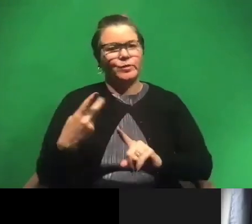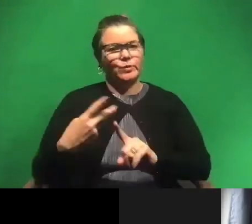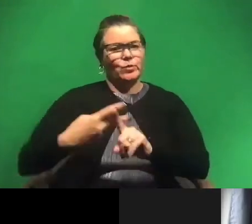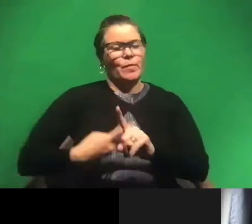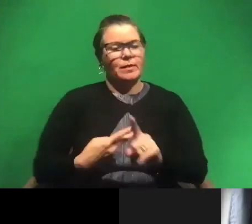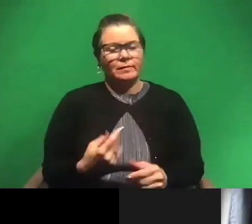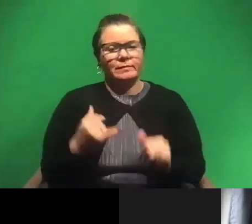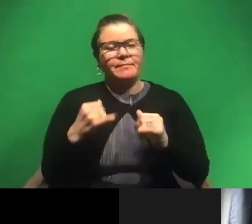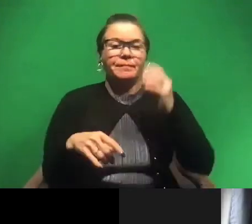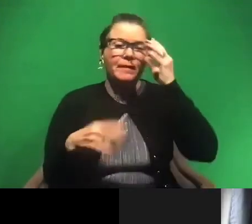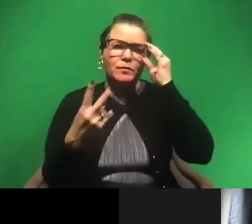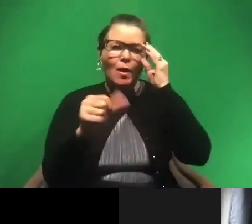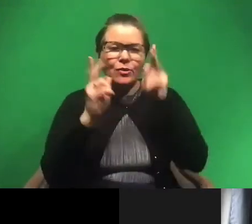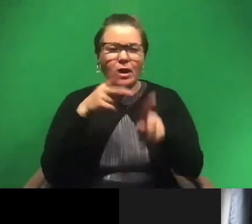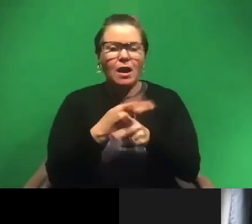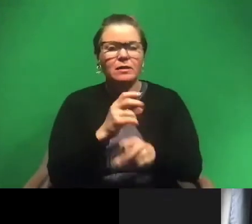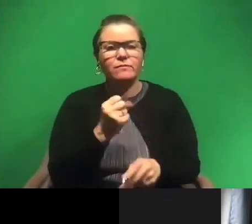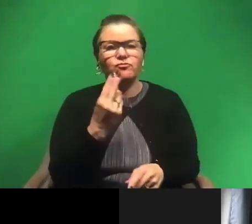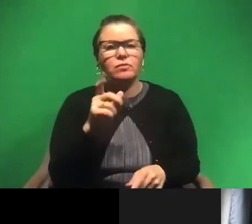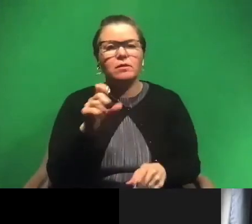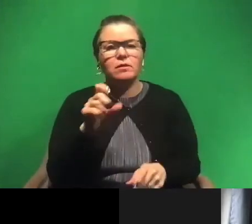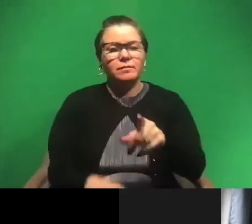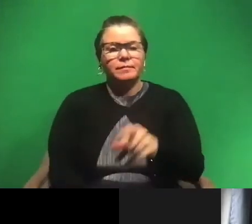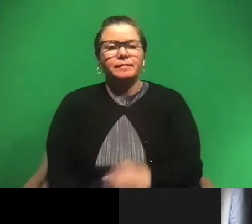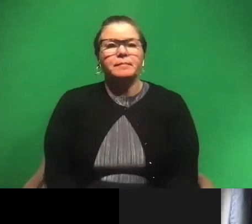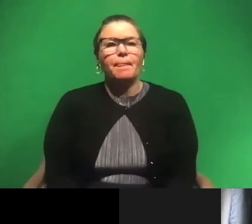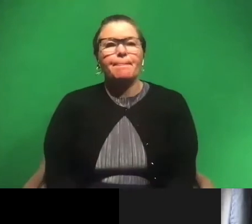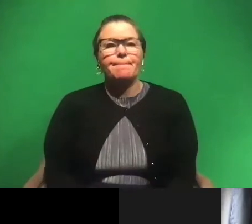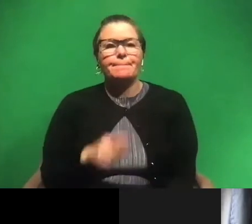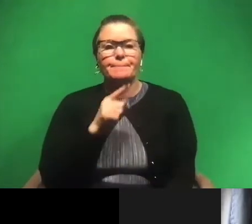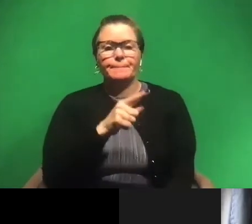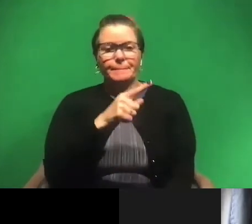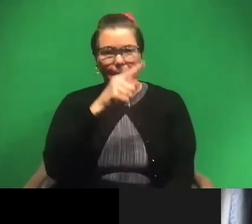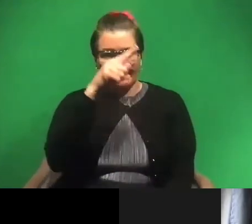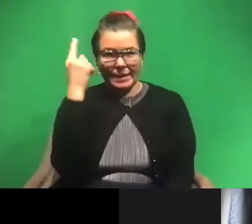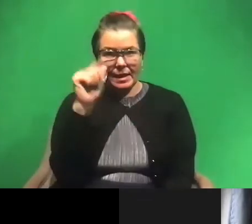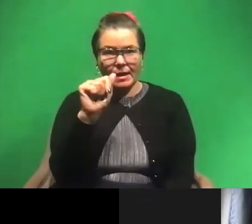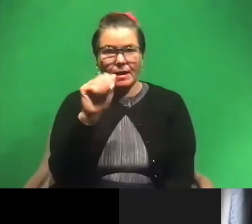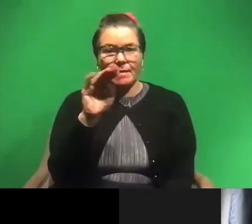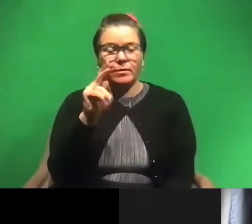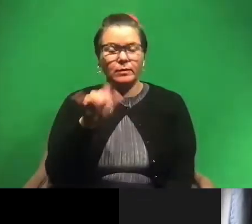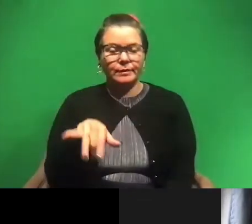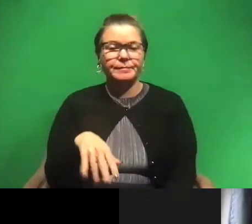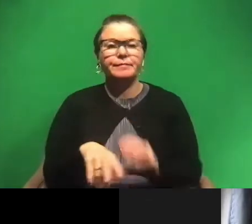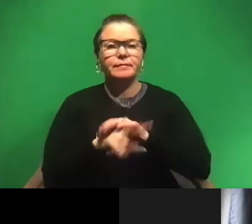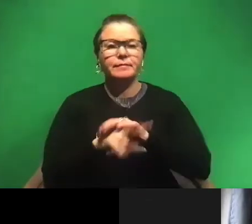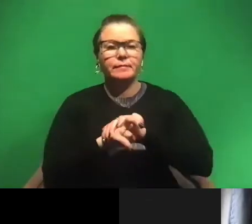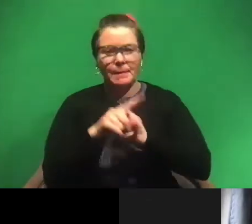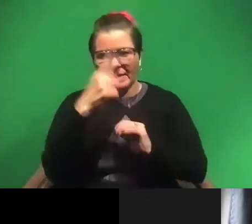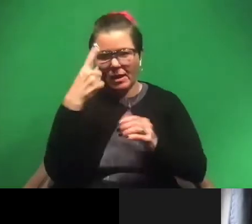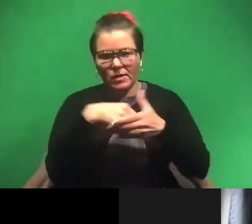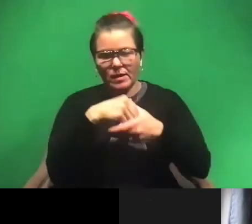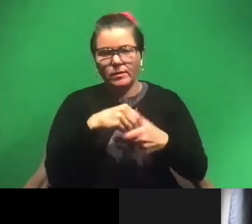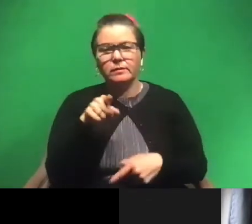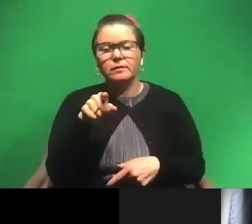I have 2 other kinds of abalone shells with me. So this one here is a black abalone. You can see that it's black on the outside, and this one